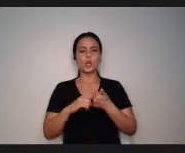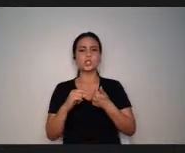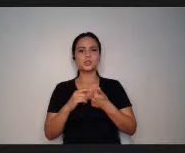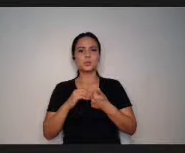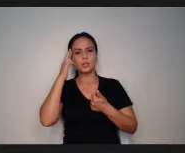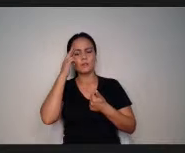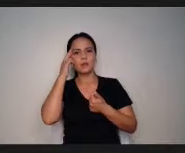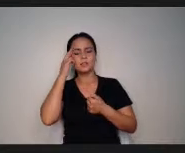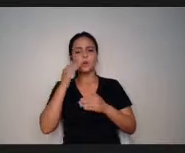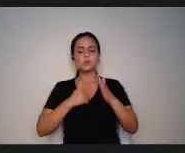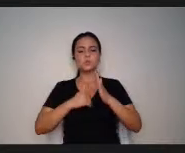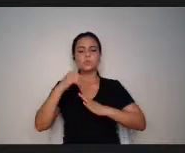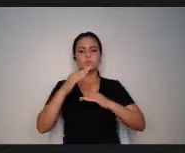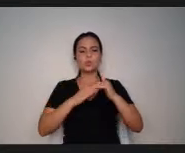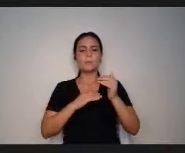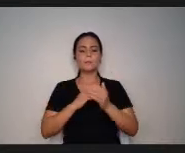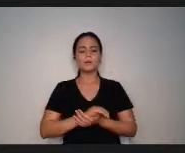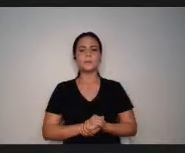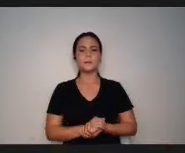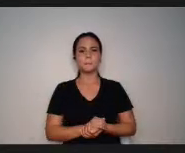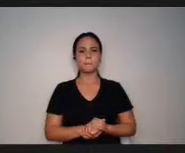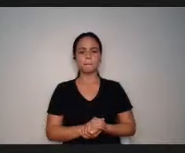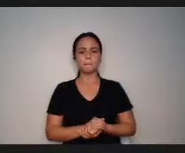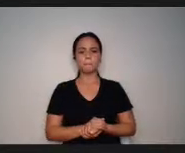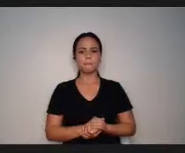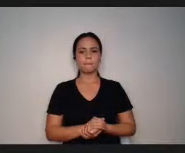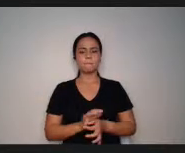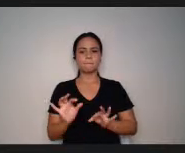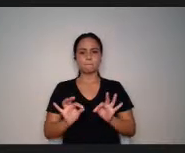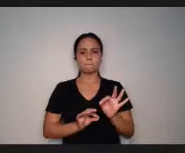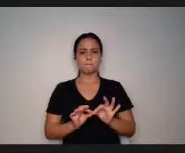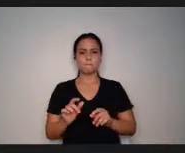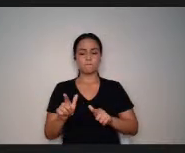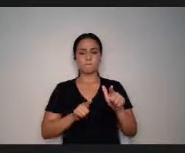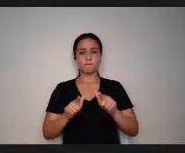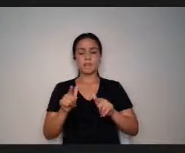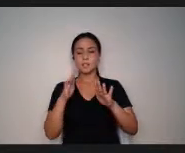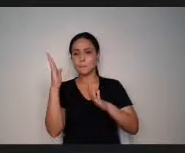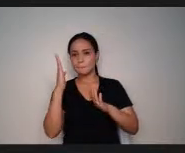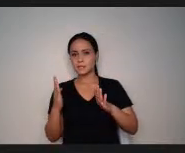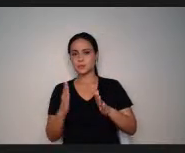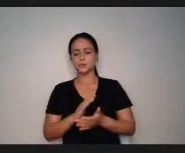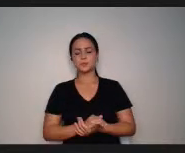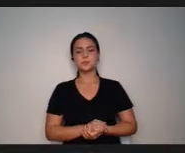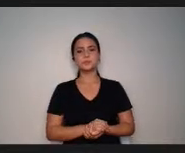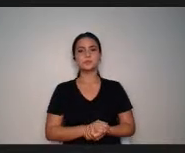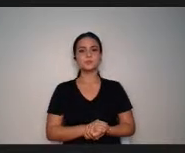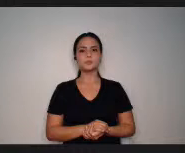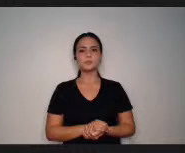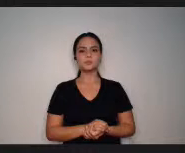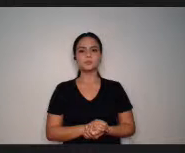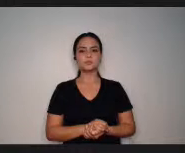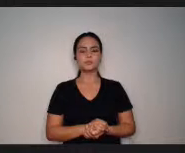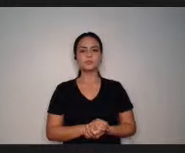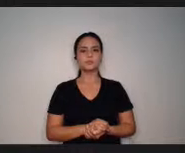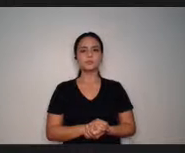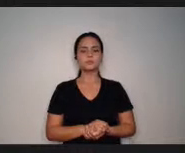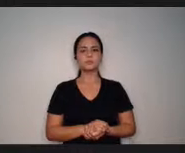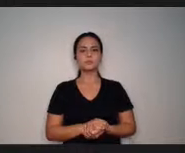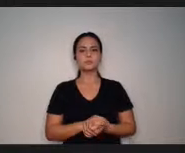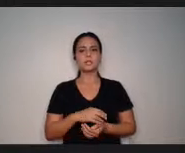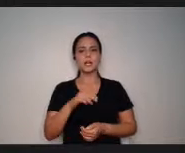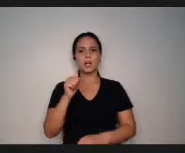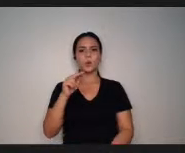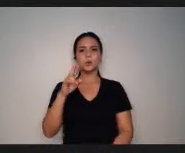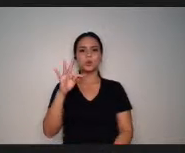not completely familiar with, but the authors argue here that the 2017 labor reforms have weakened